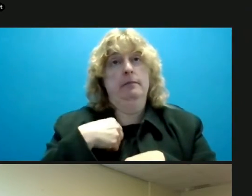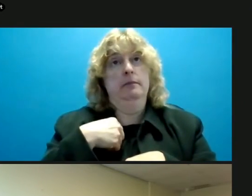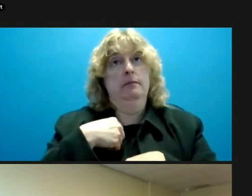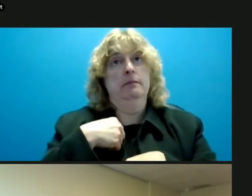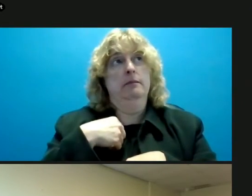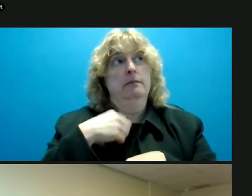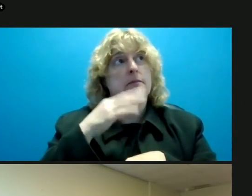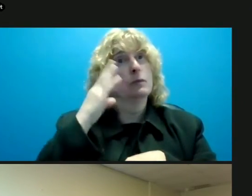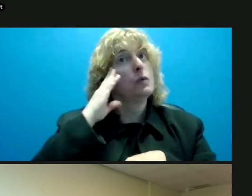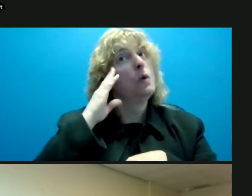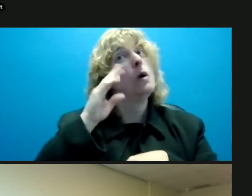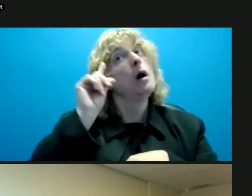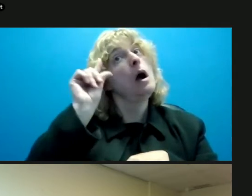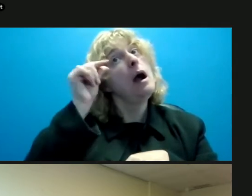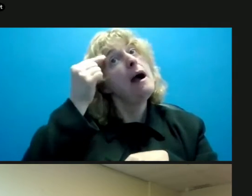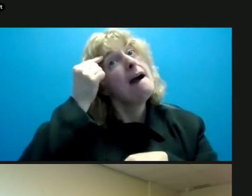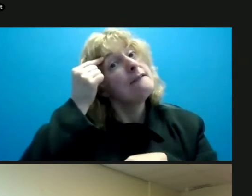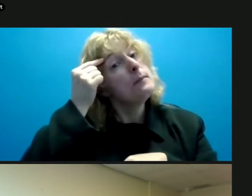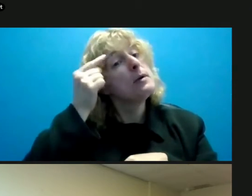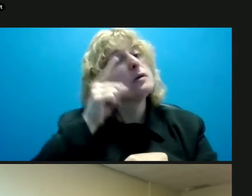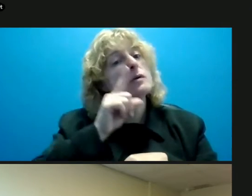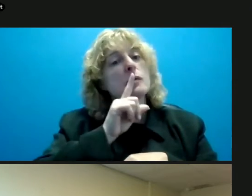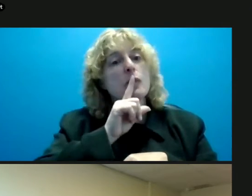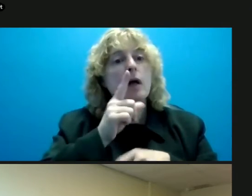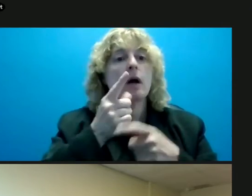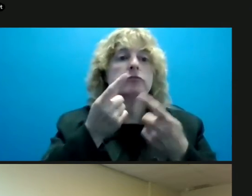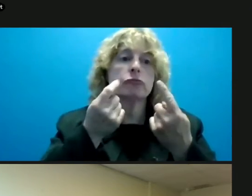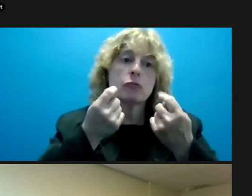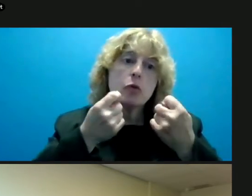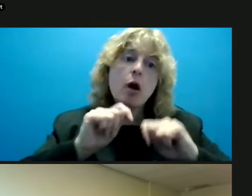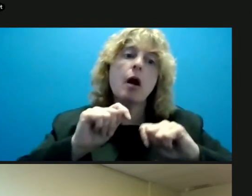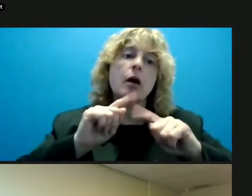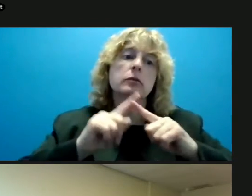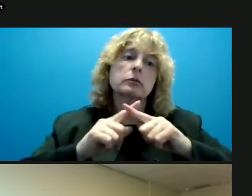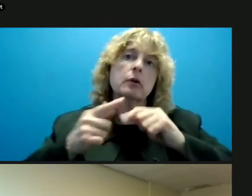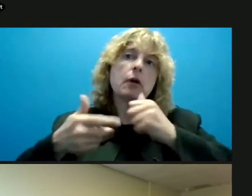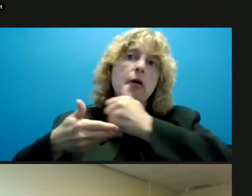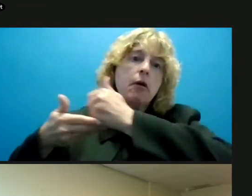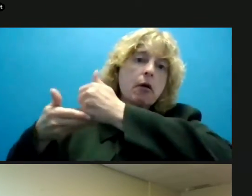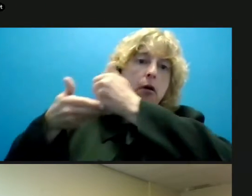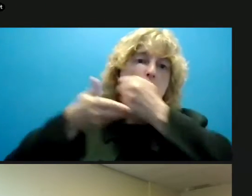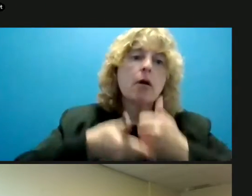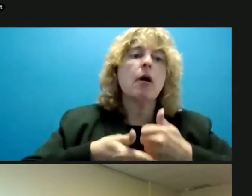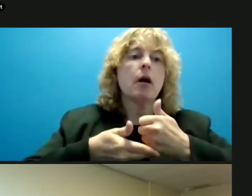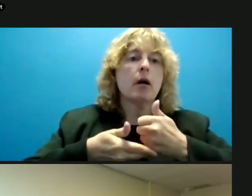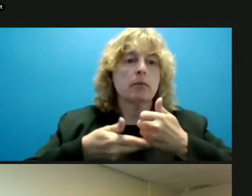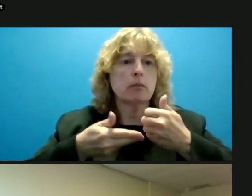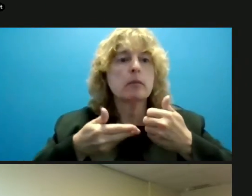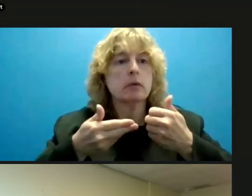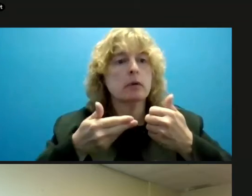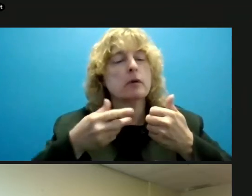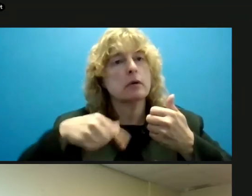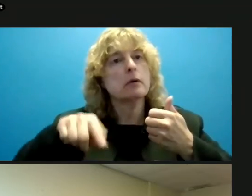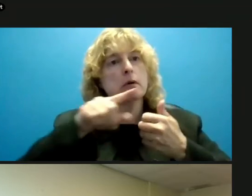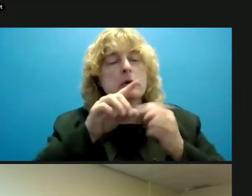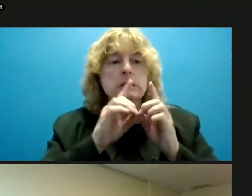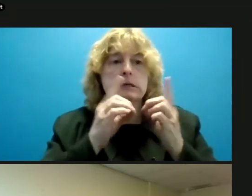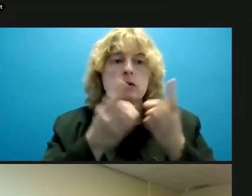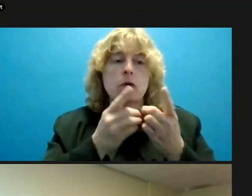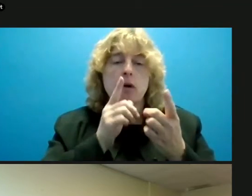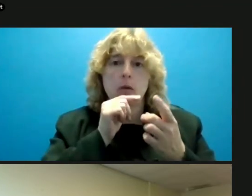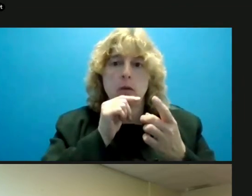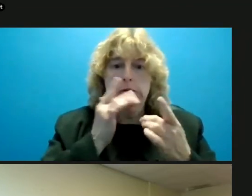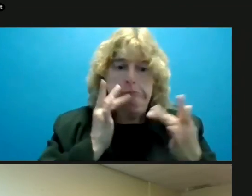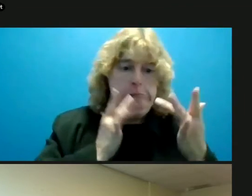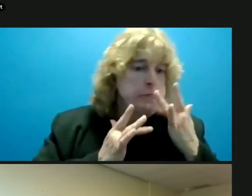has really worked to try to right-size districts that are truly challenged. You know, when we think about